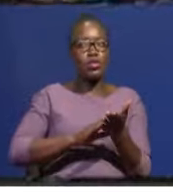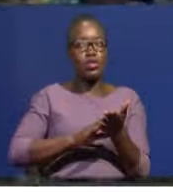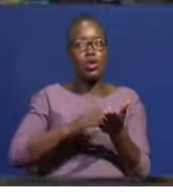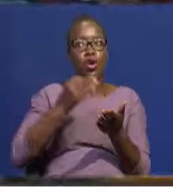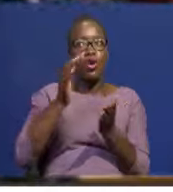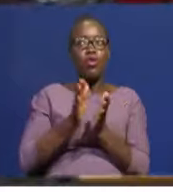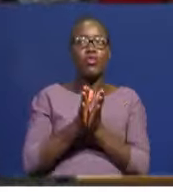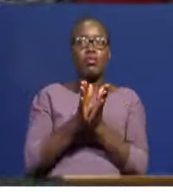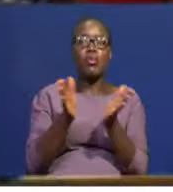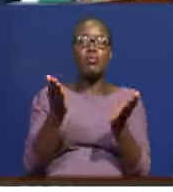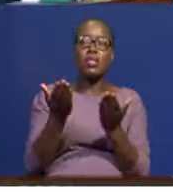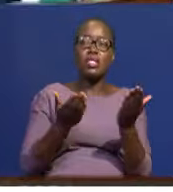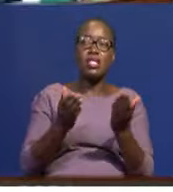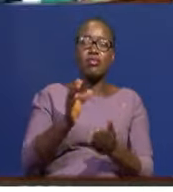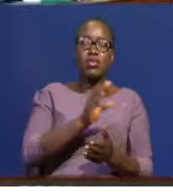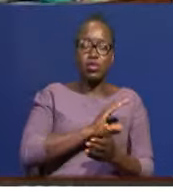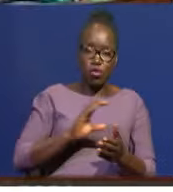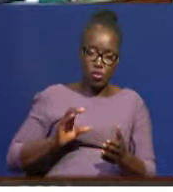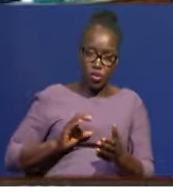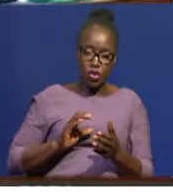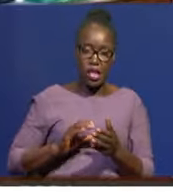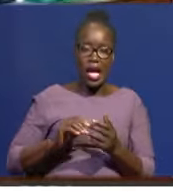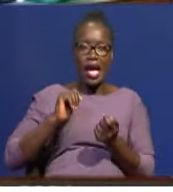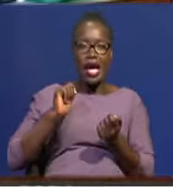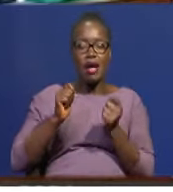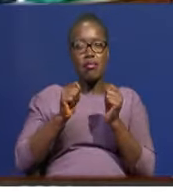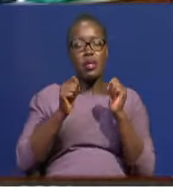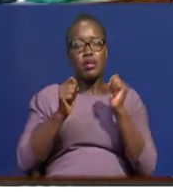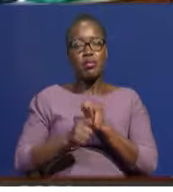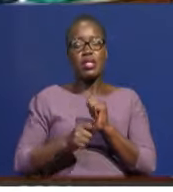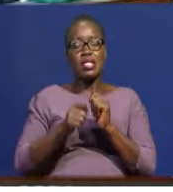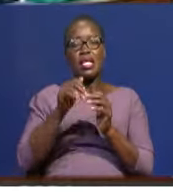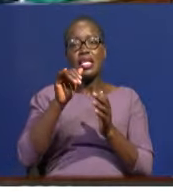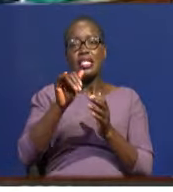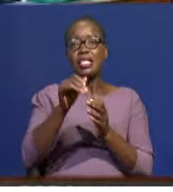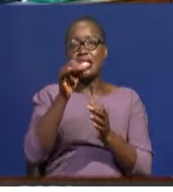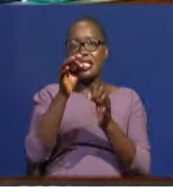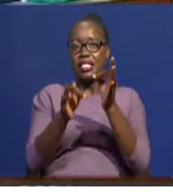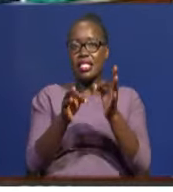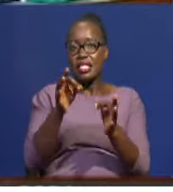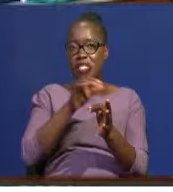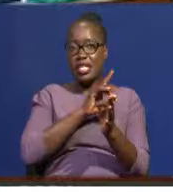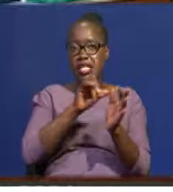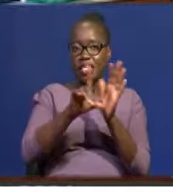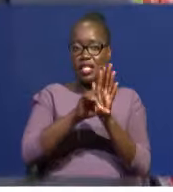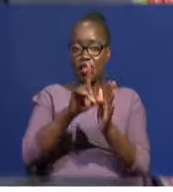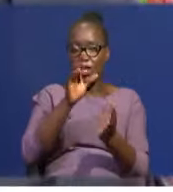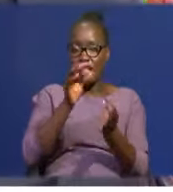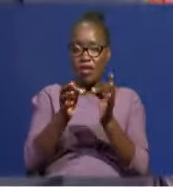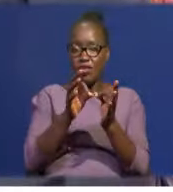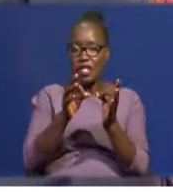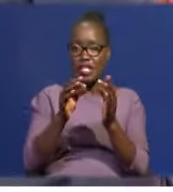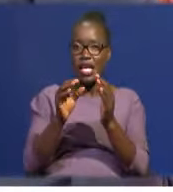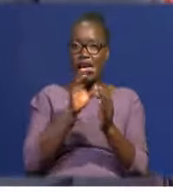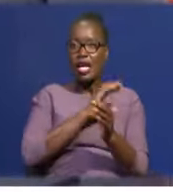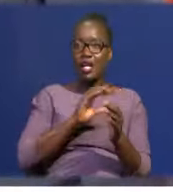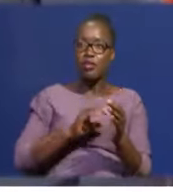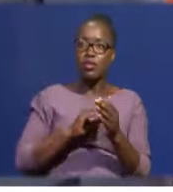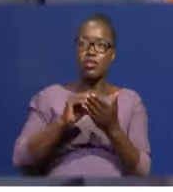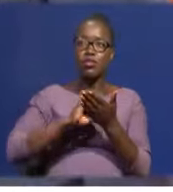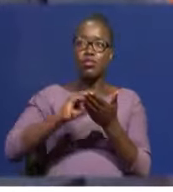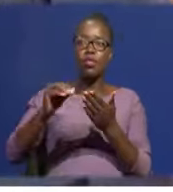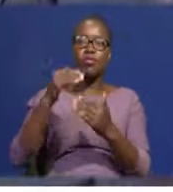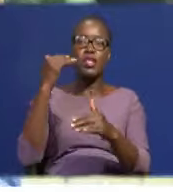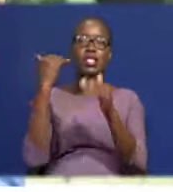of the Public Service Commission. This followed an amendment by the Justice and Legal Affairs Committee to remove the limit on the number of